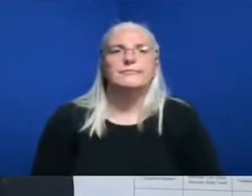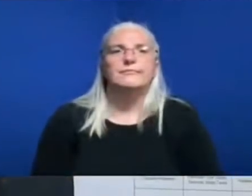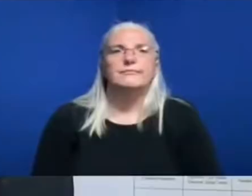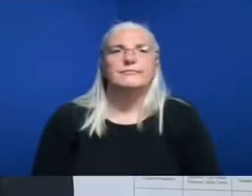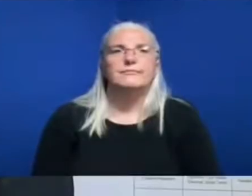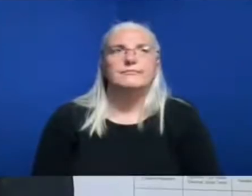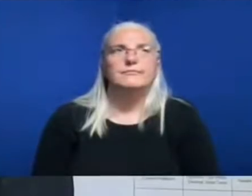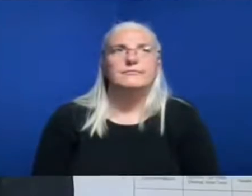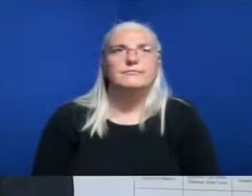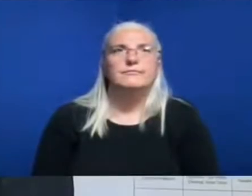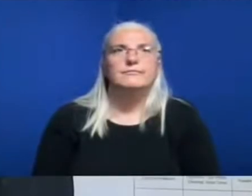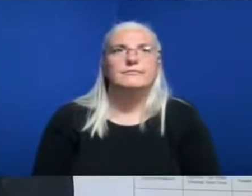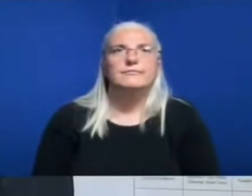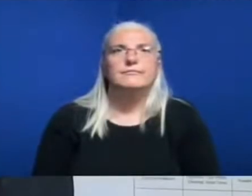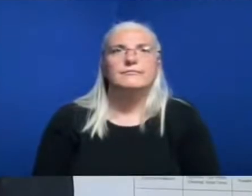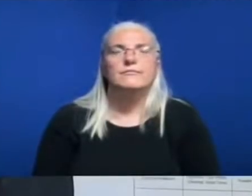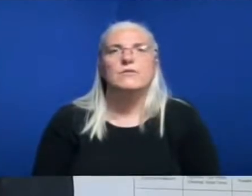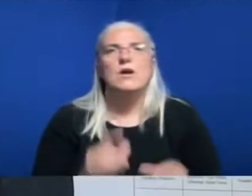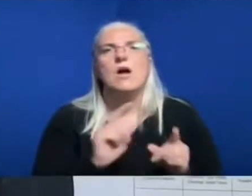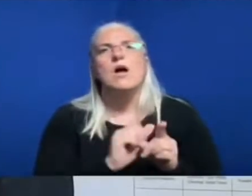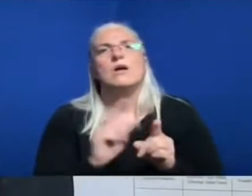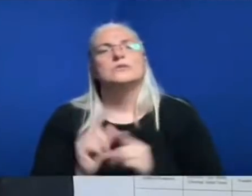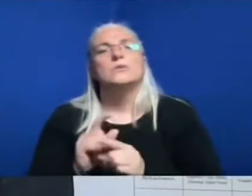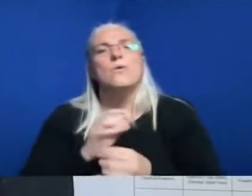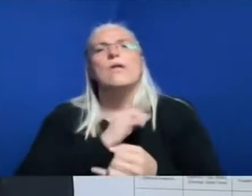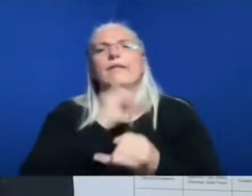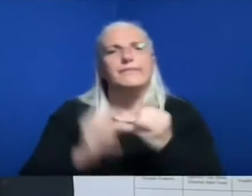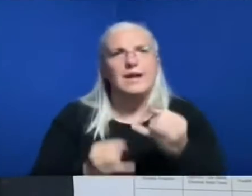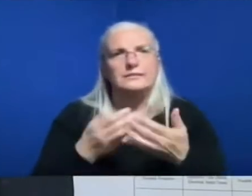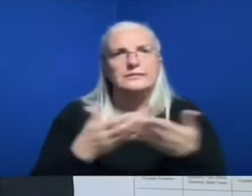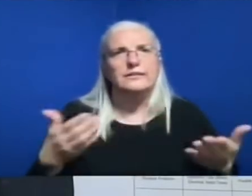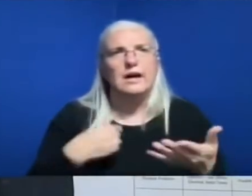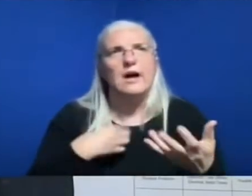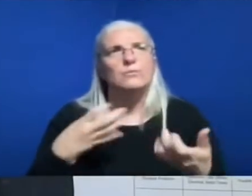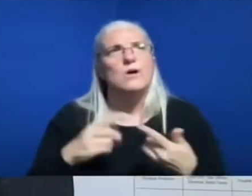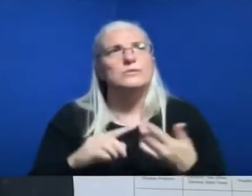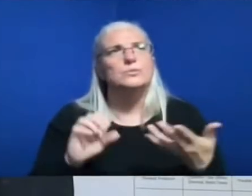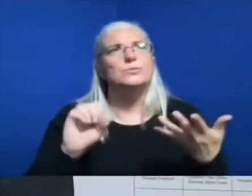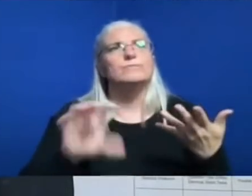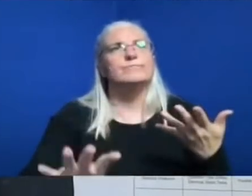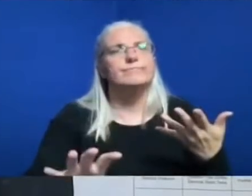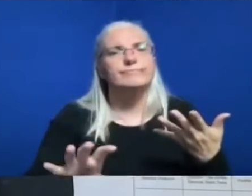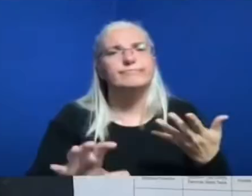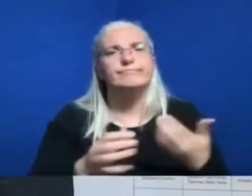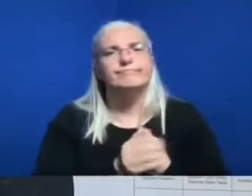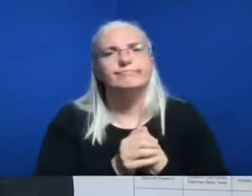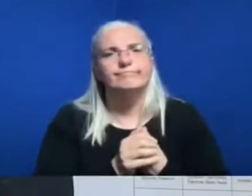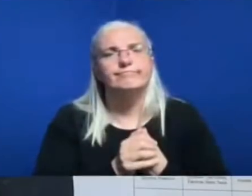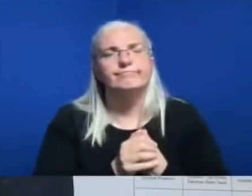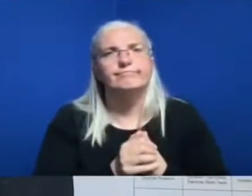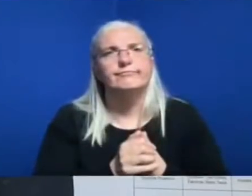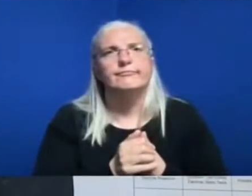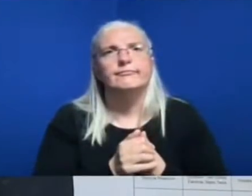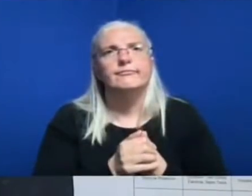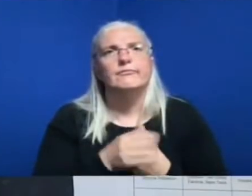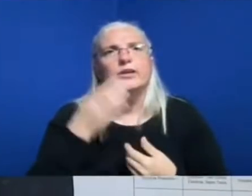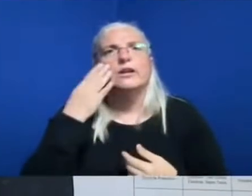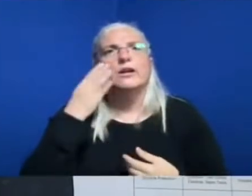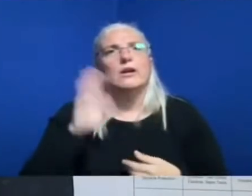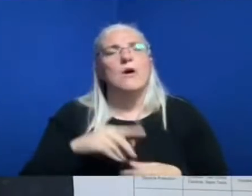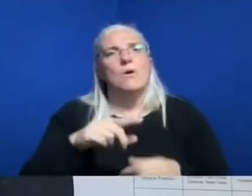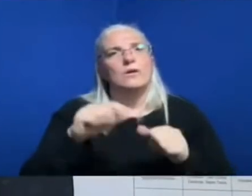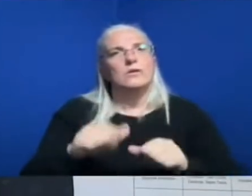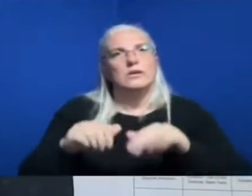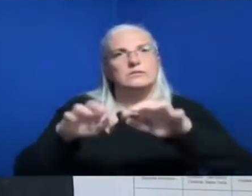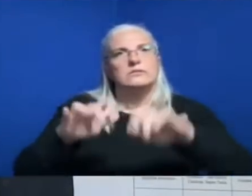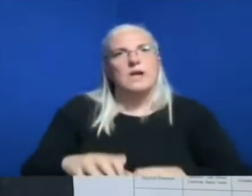And last thing, we've heard a couple of comments. We had a